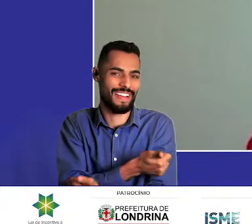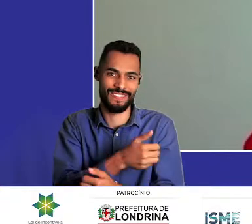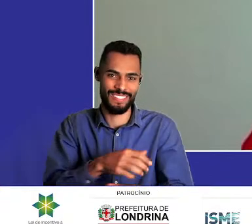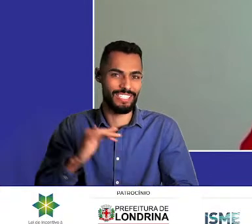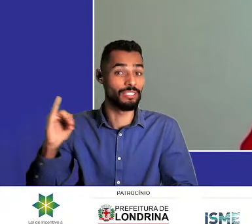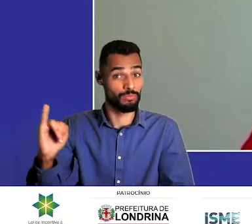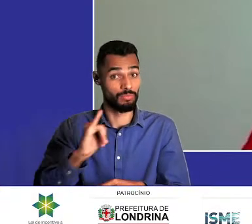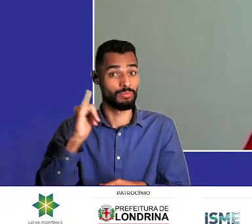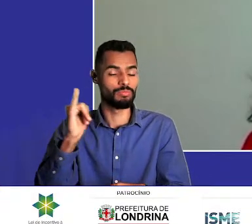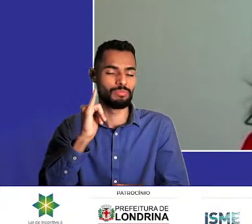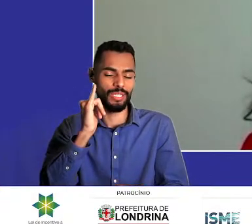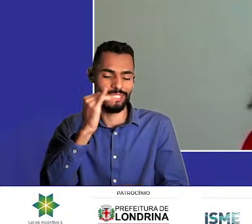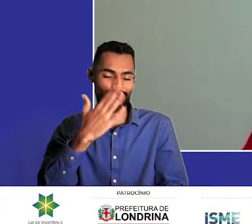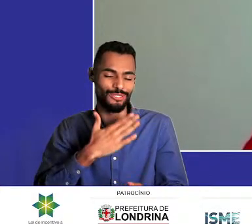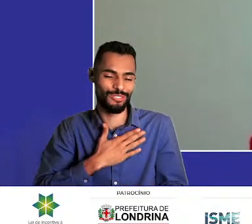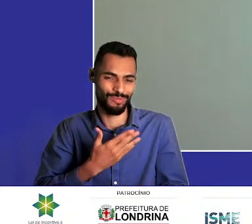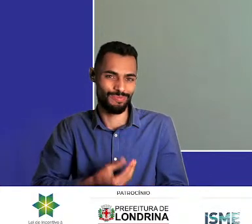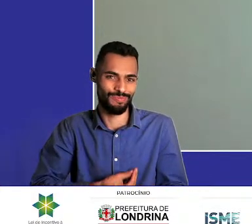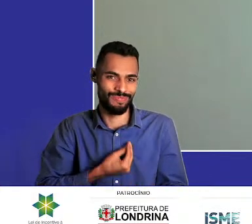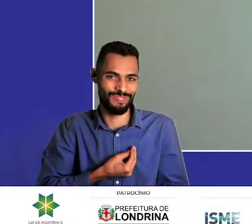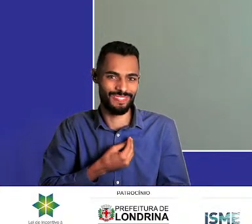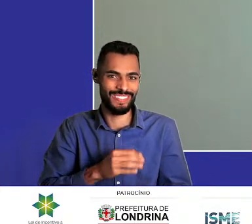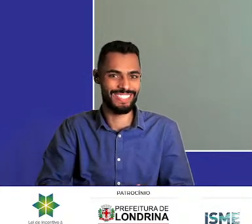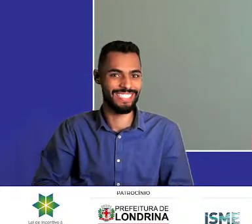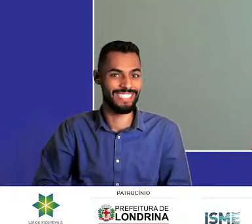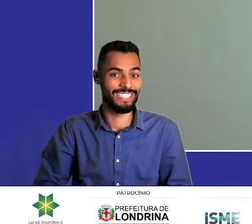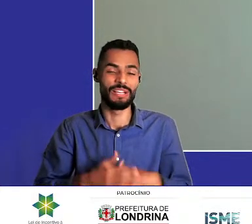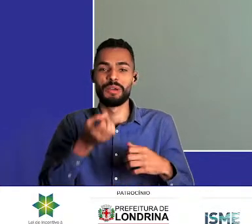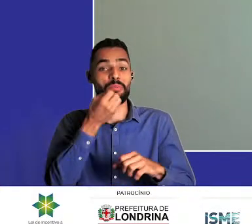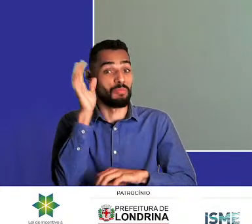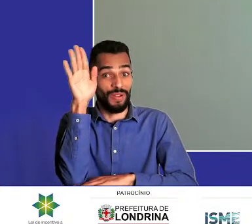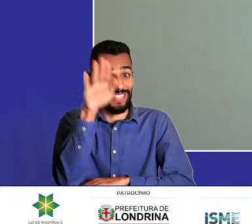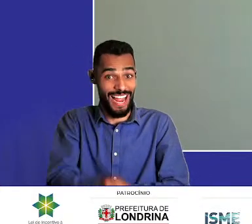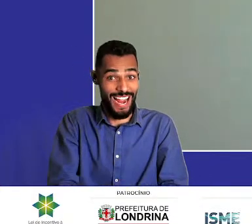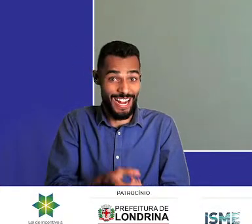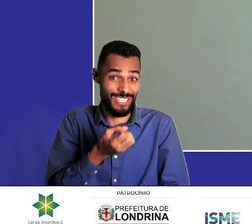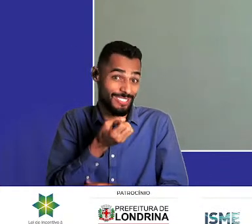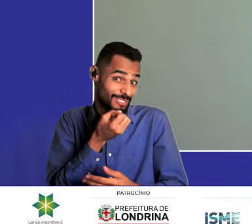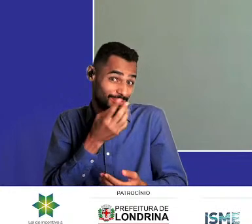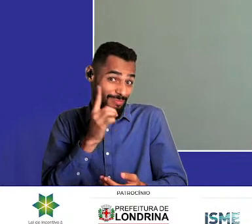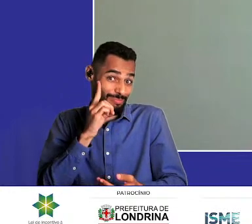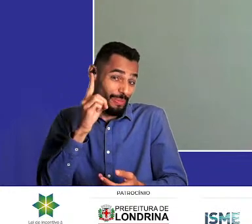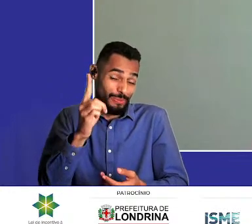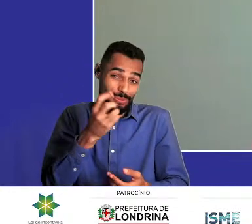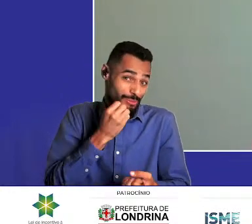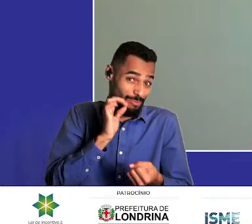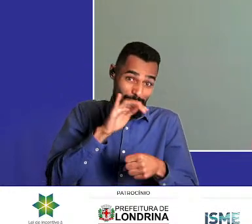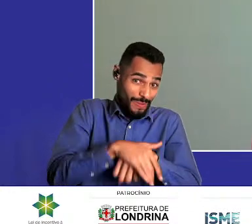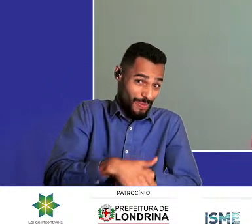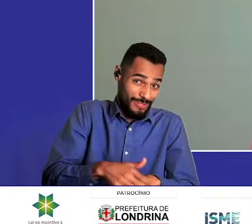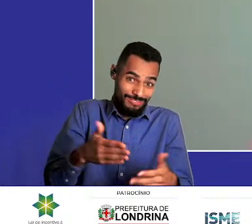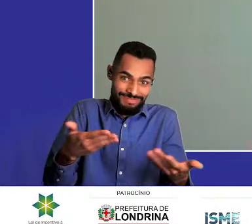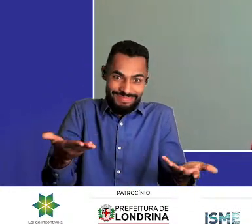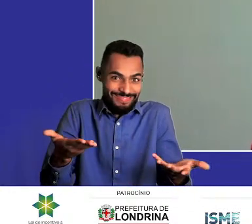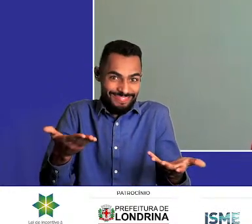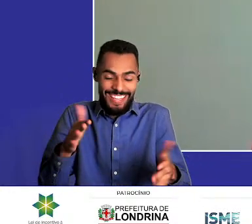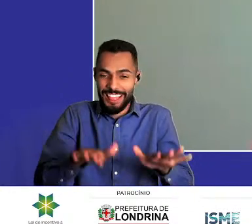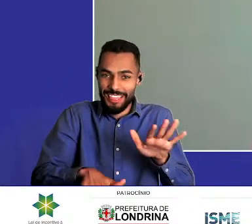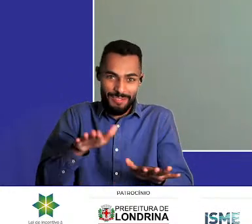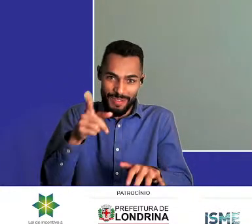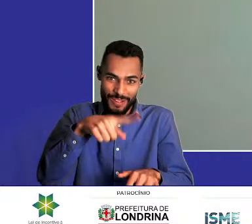And good afternoon, good night, or good morning, depending on where you are in the